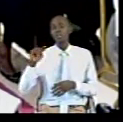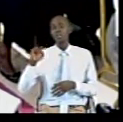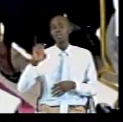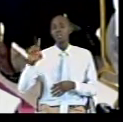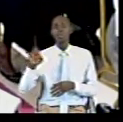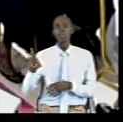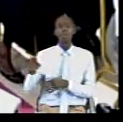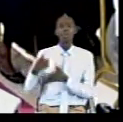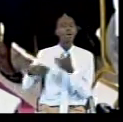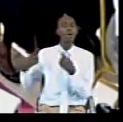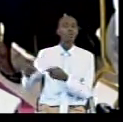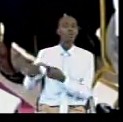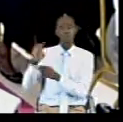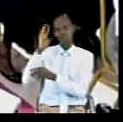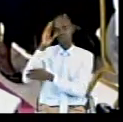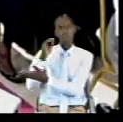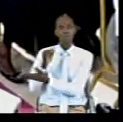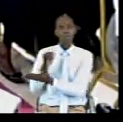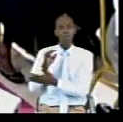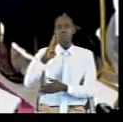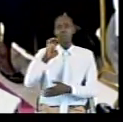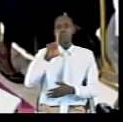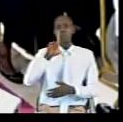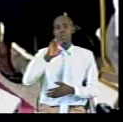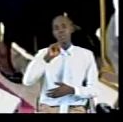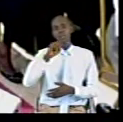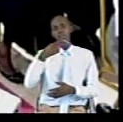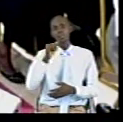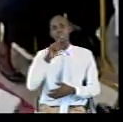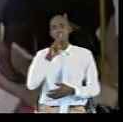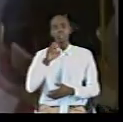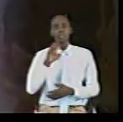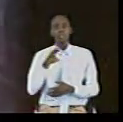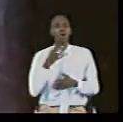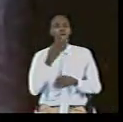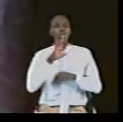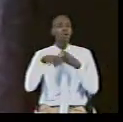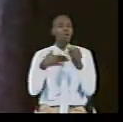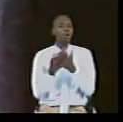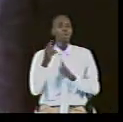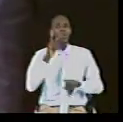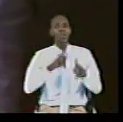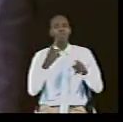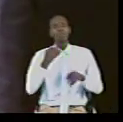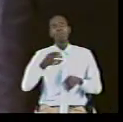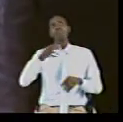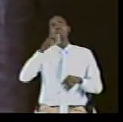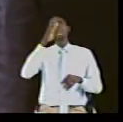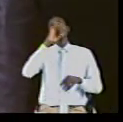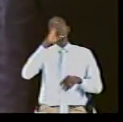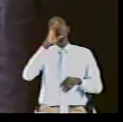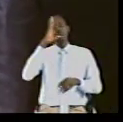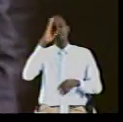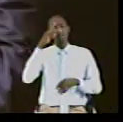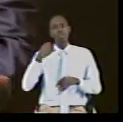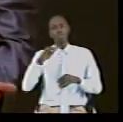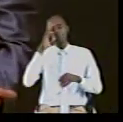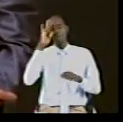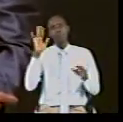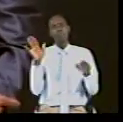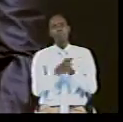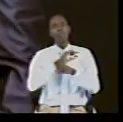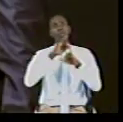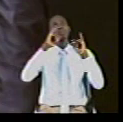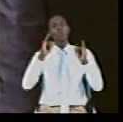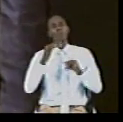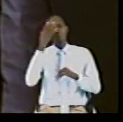him? Belshazzar, of all people, the drunken man, the idolatrous man, what are we afraid